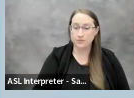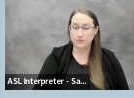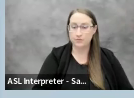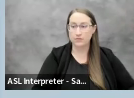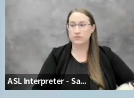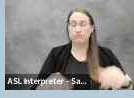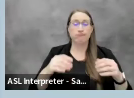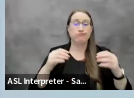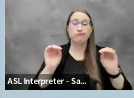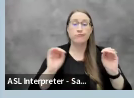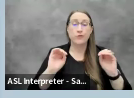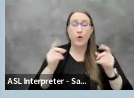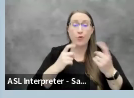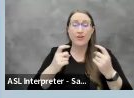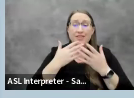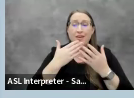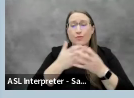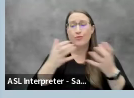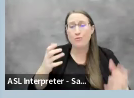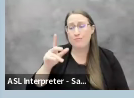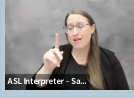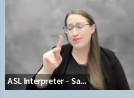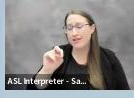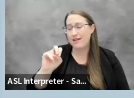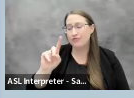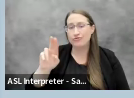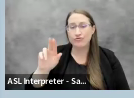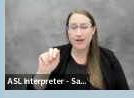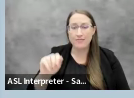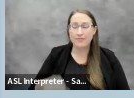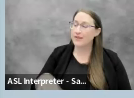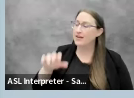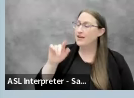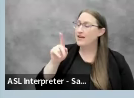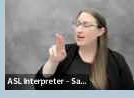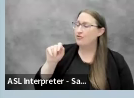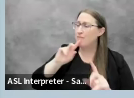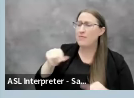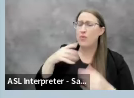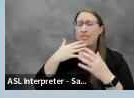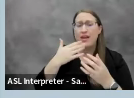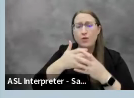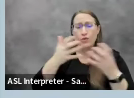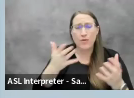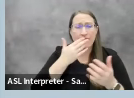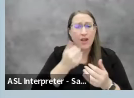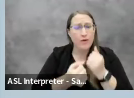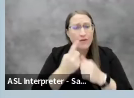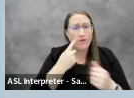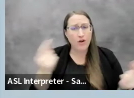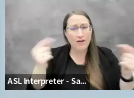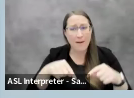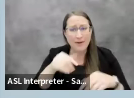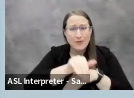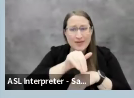No more questions. Thank you so much, Kendra. Okay. All right. Well, thank you everyone for joining us this